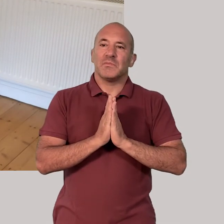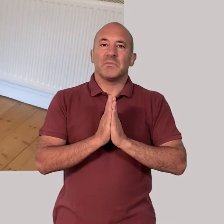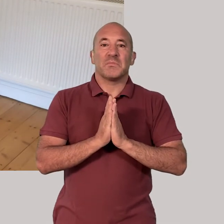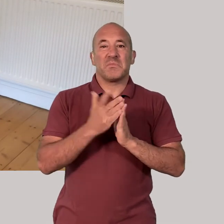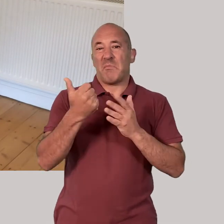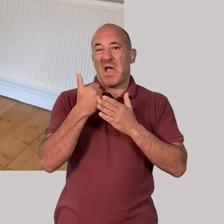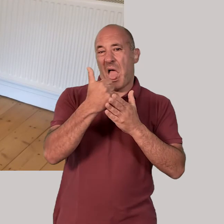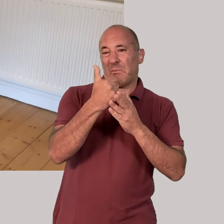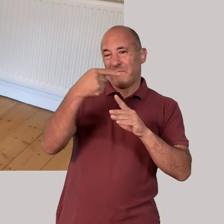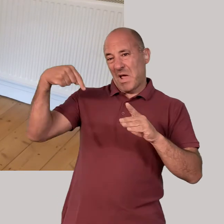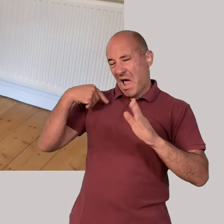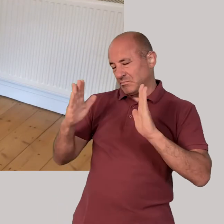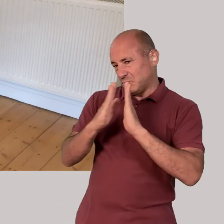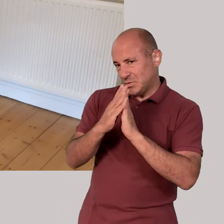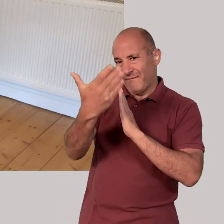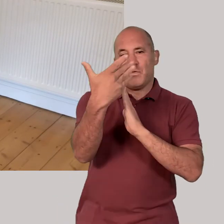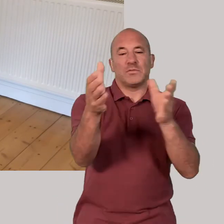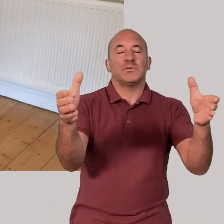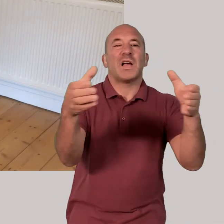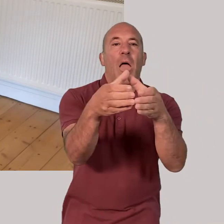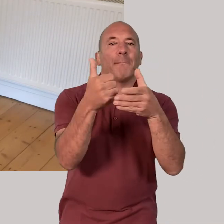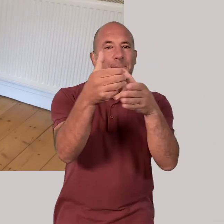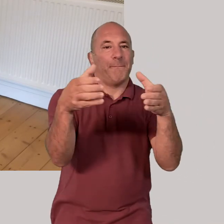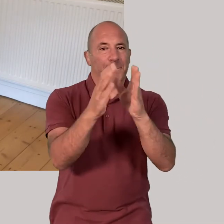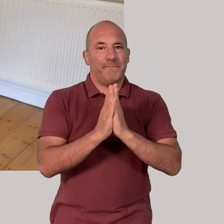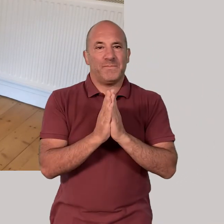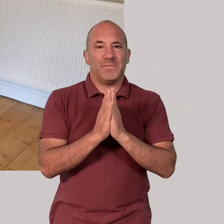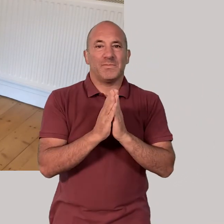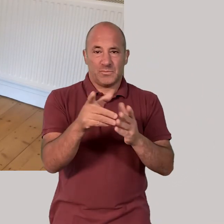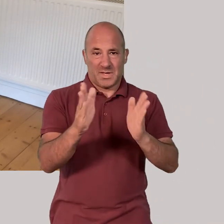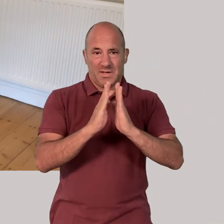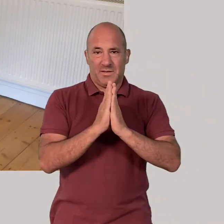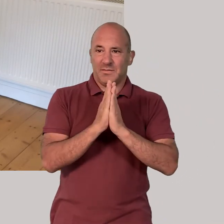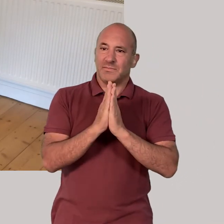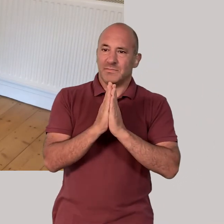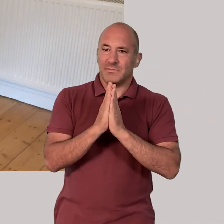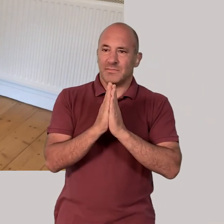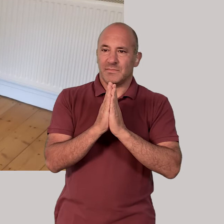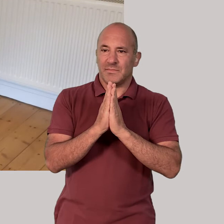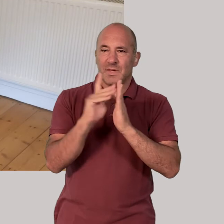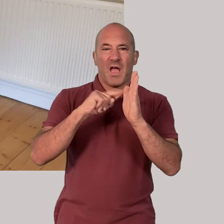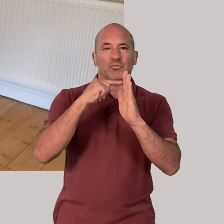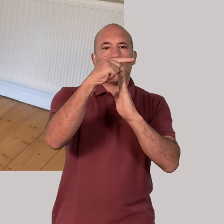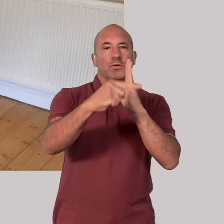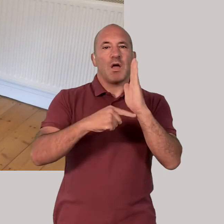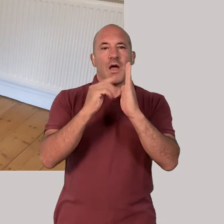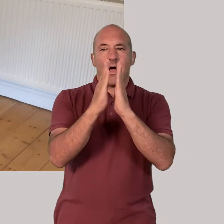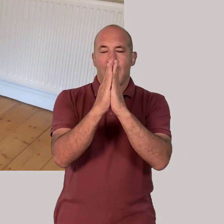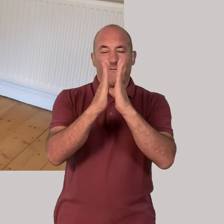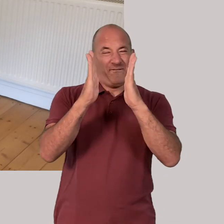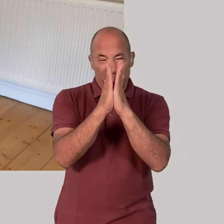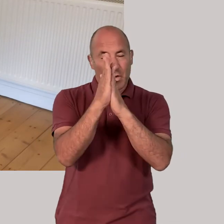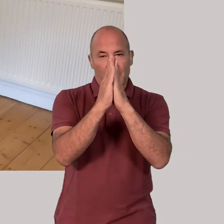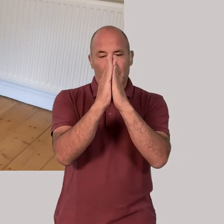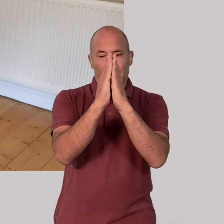and you might want to help from behind or in front with this one. And see if you can make your hands a little bit like saucers,